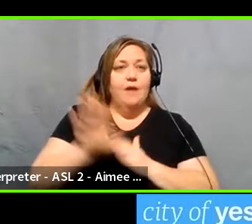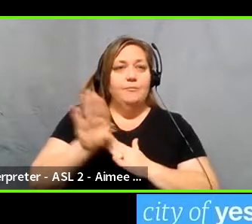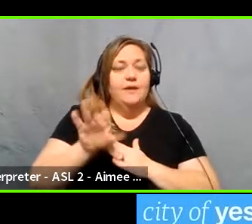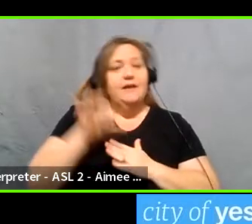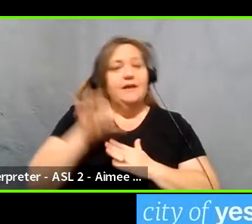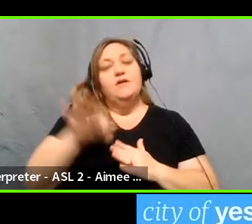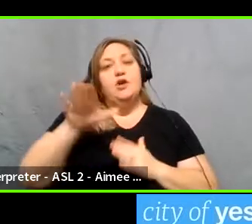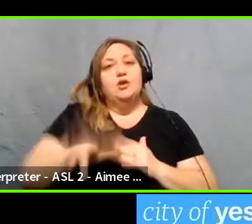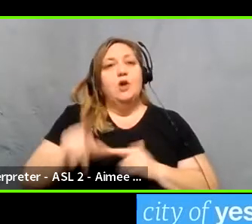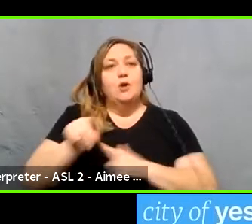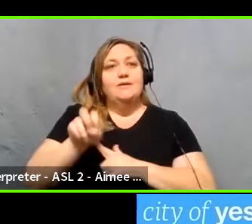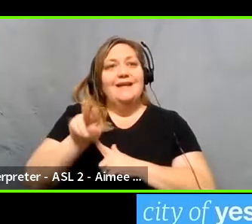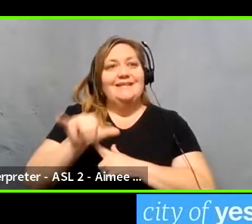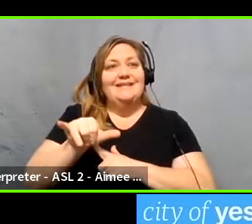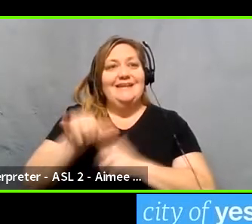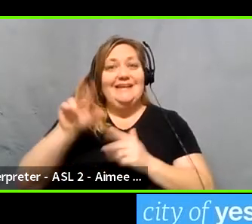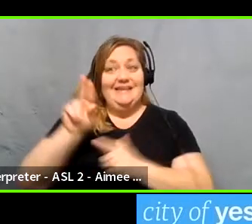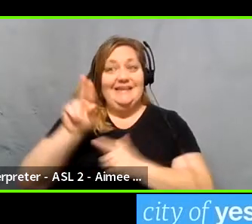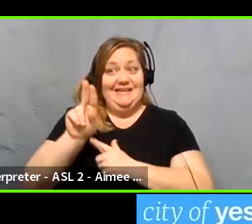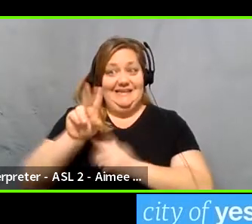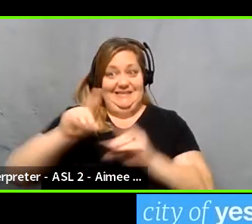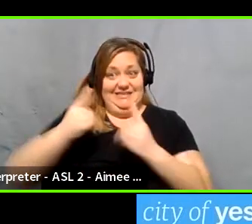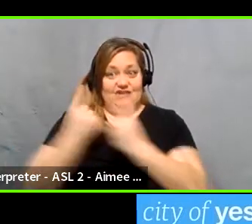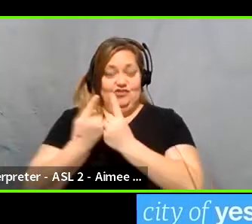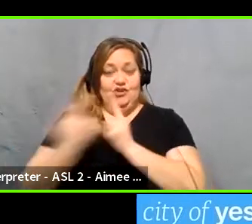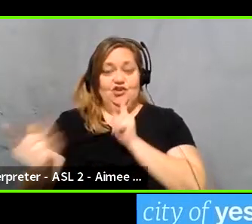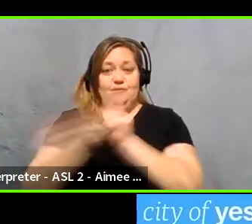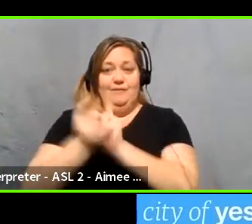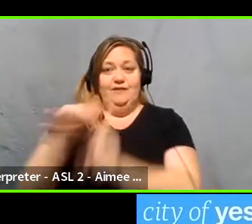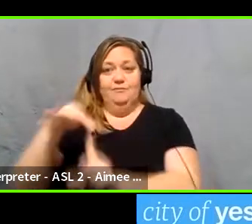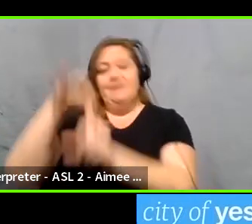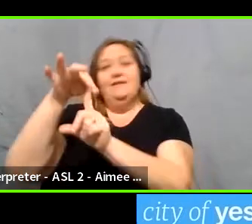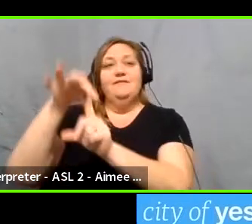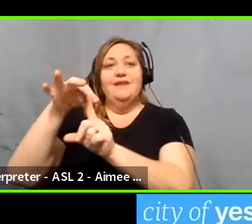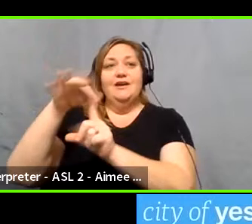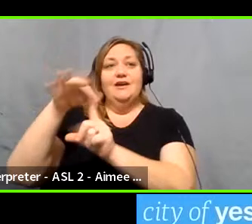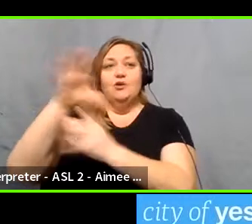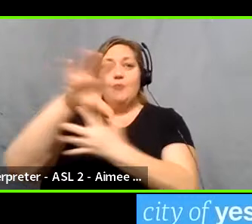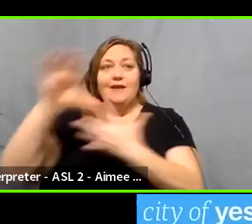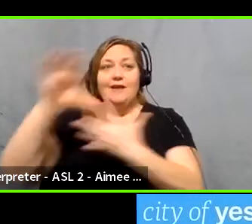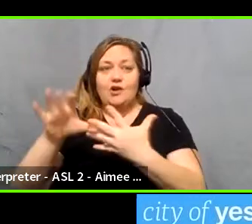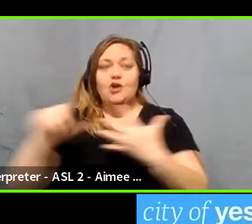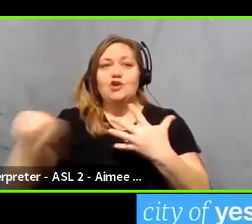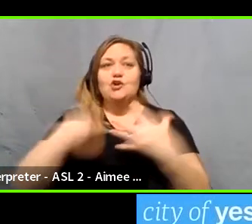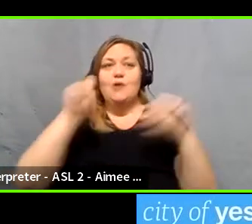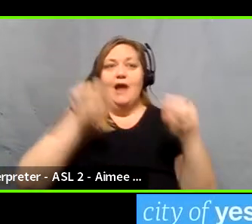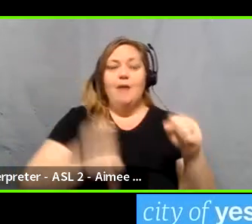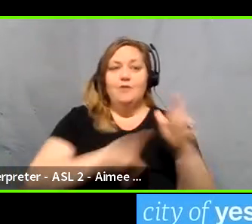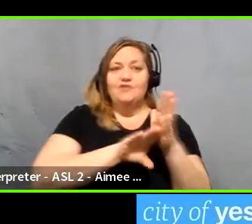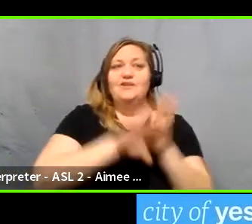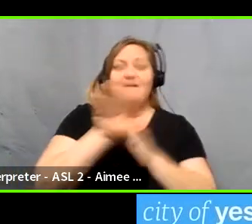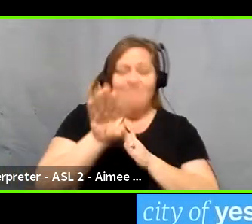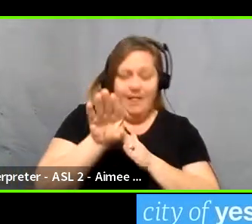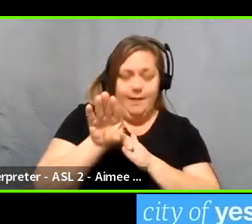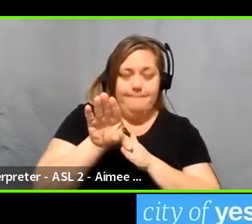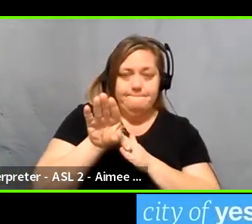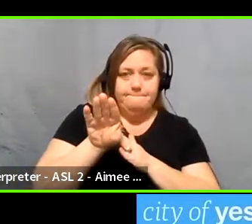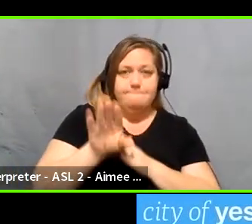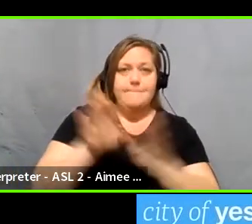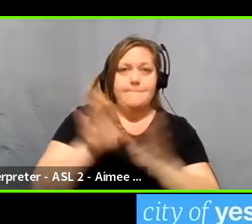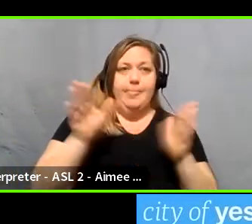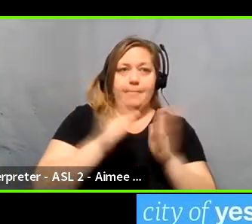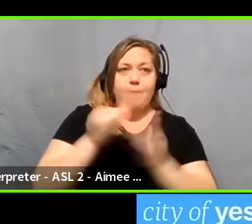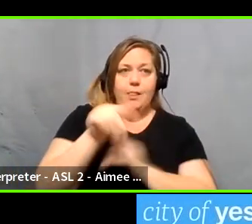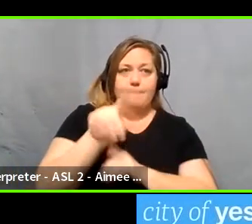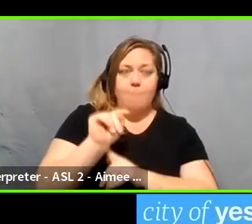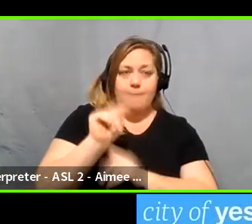density district and you meet specific criteria, you would be able to develop a, a small apartment